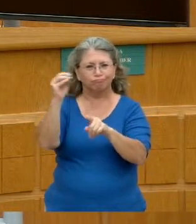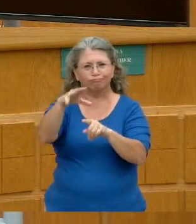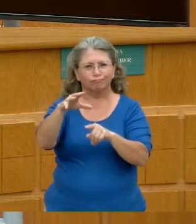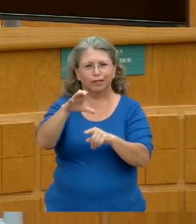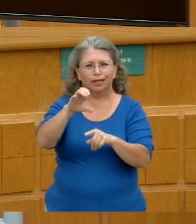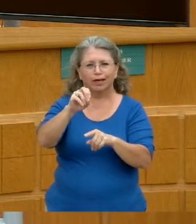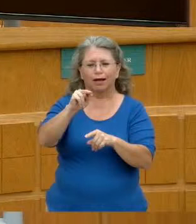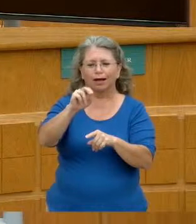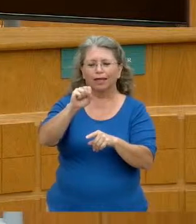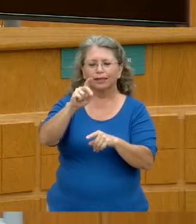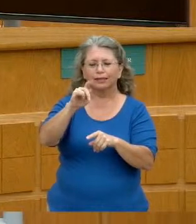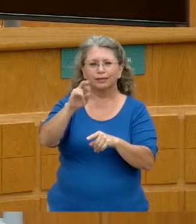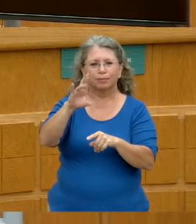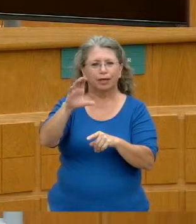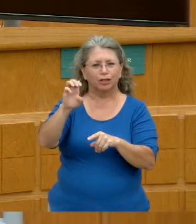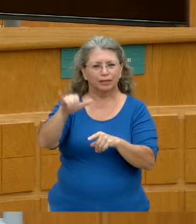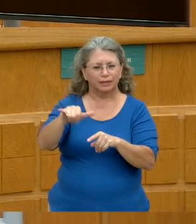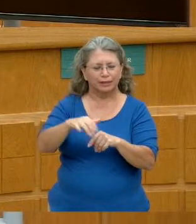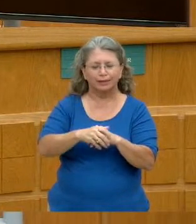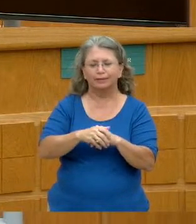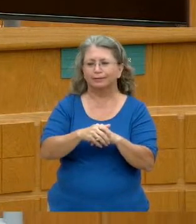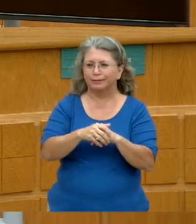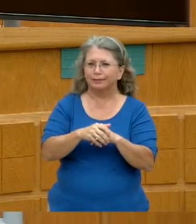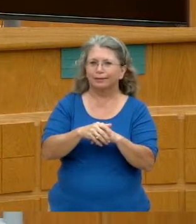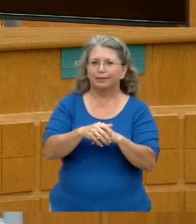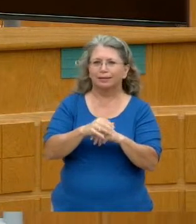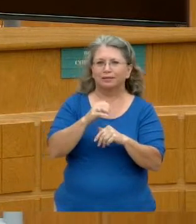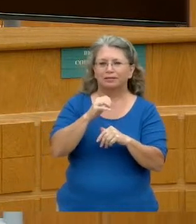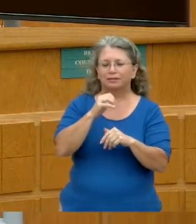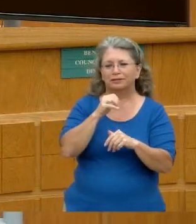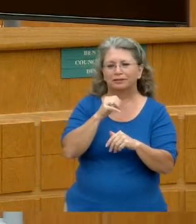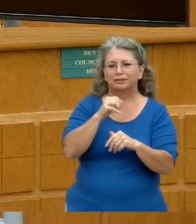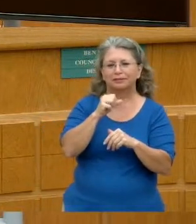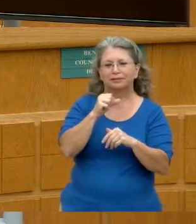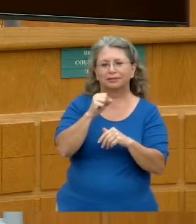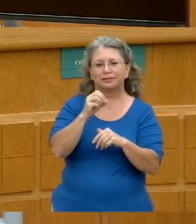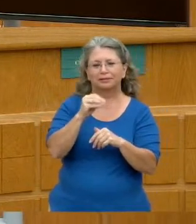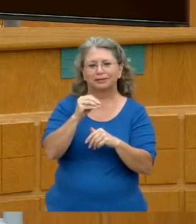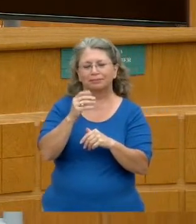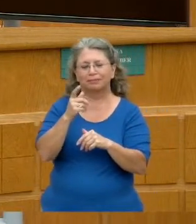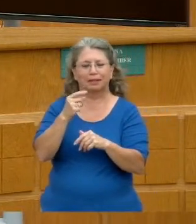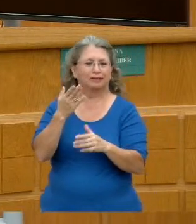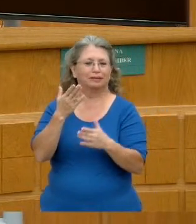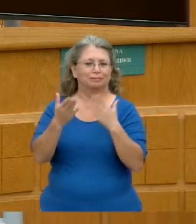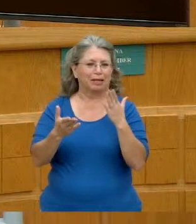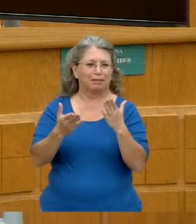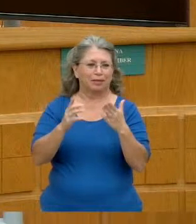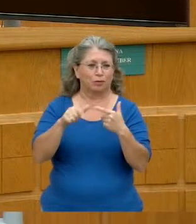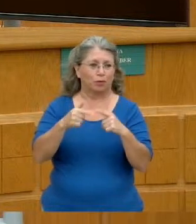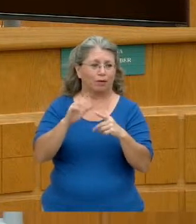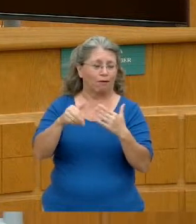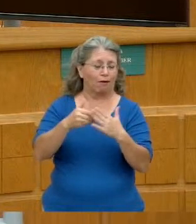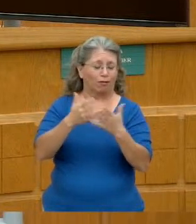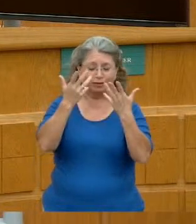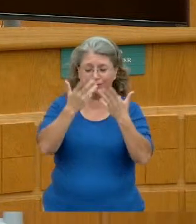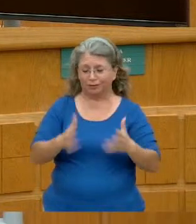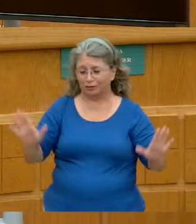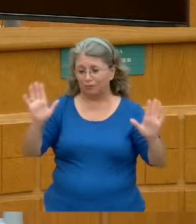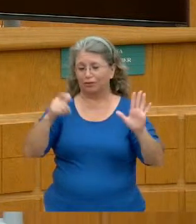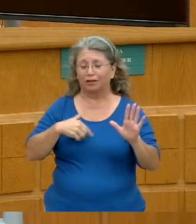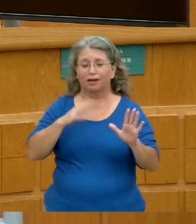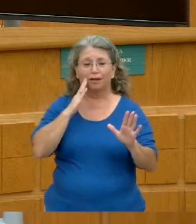we don't discourage anybody from writing, but it may be worth a book once this pandemic is over.